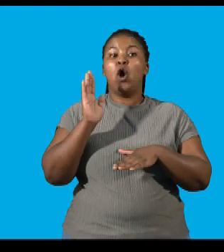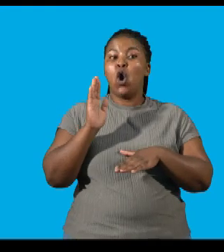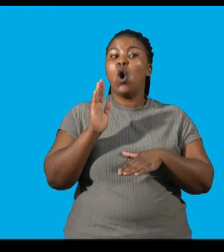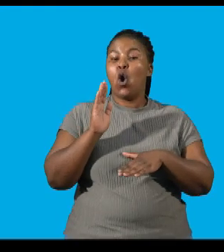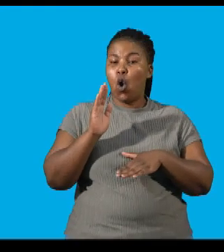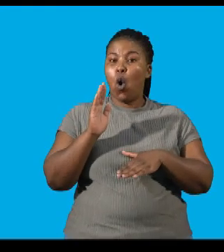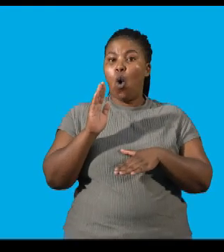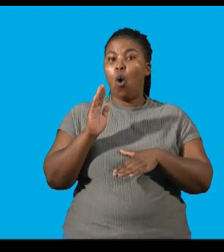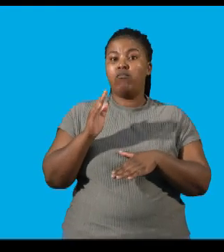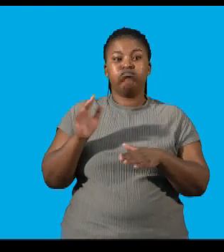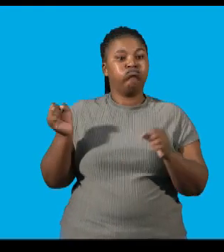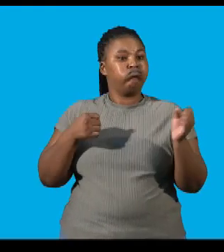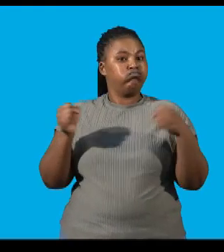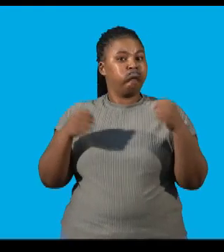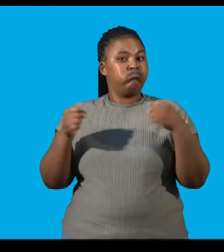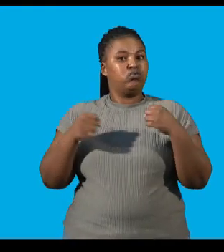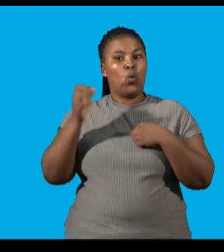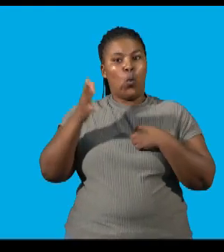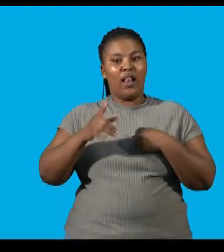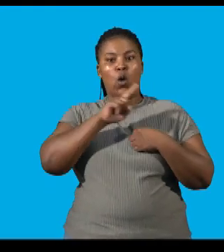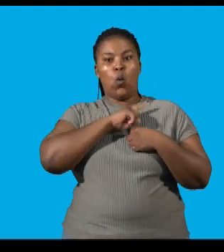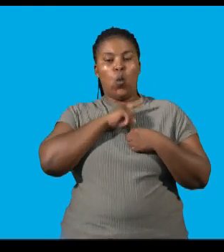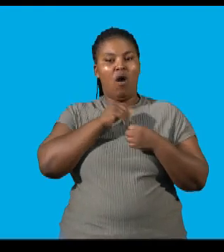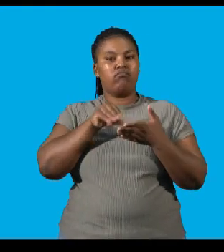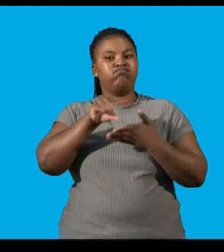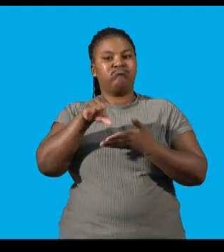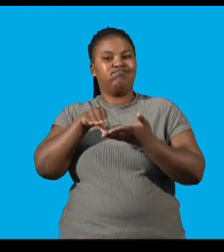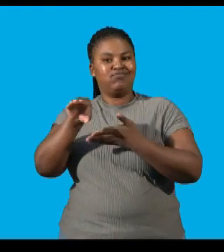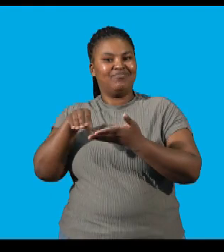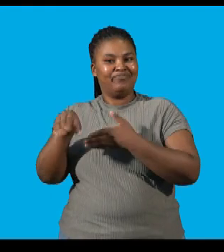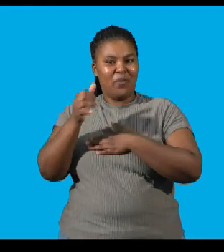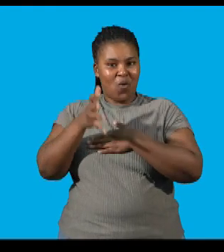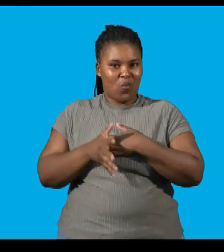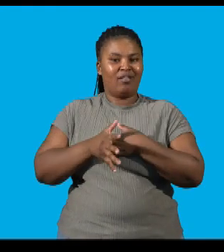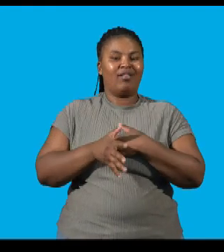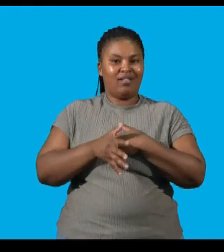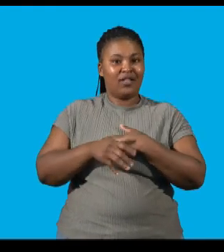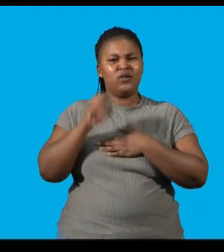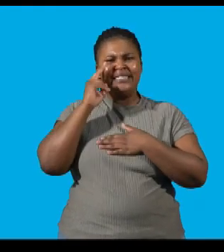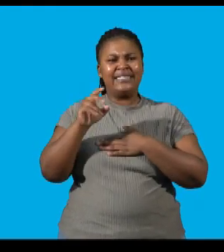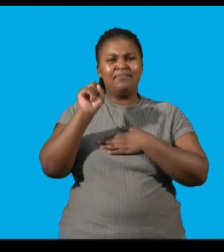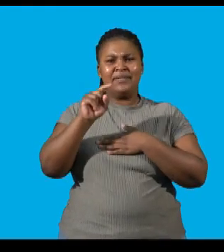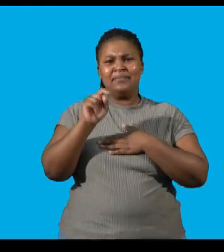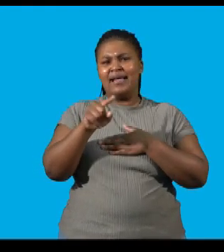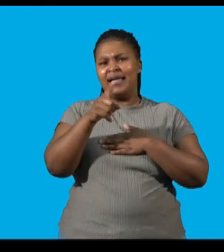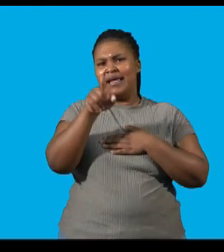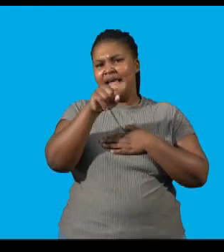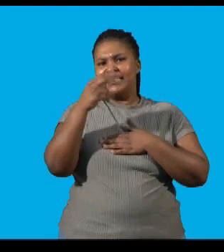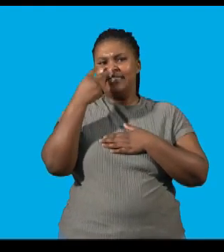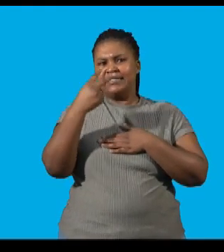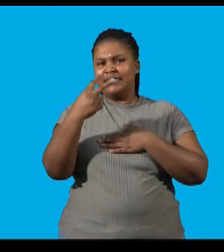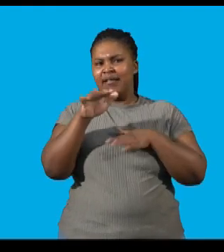factors of production will be employed as more investments will be attracted. So you can actually see that here there is